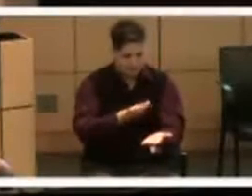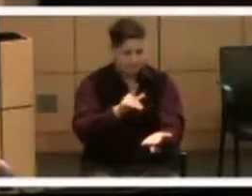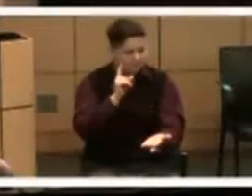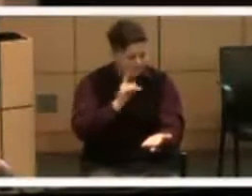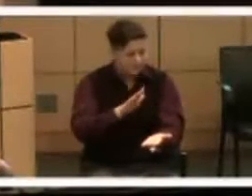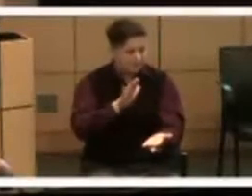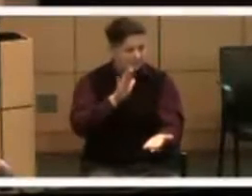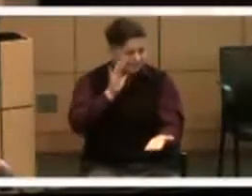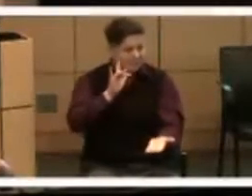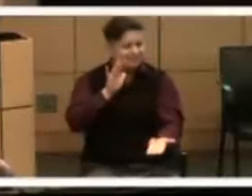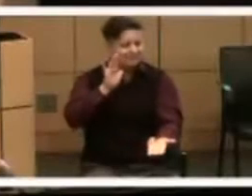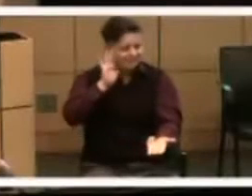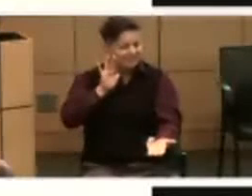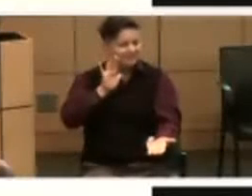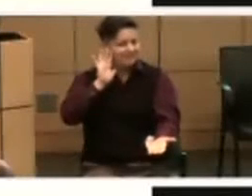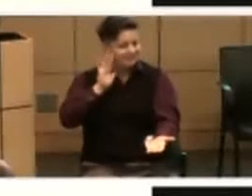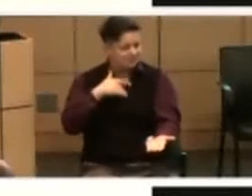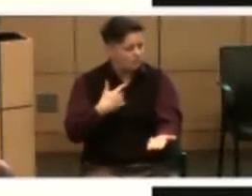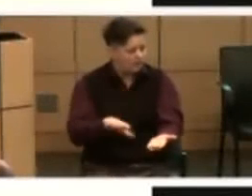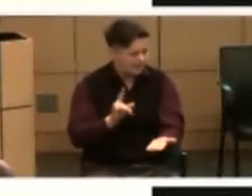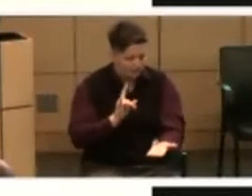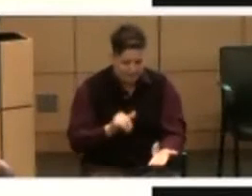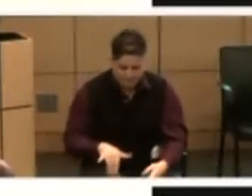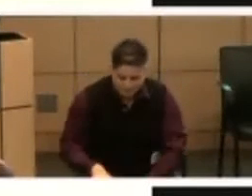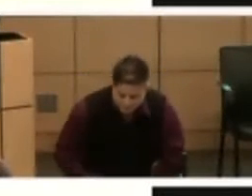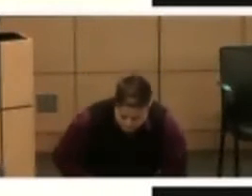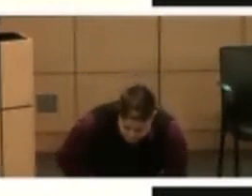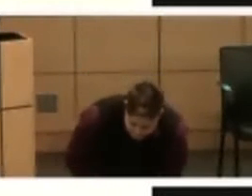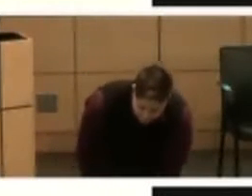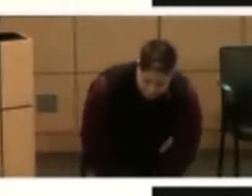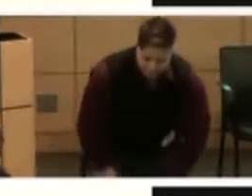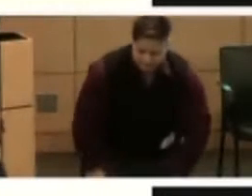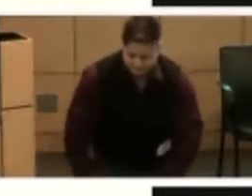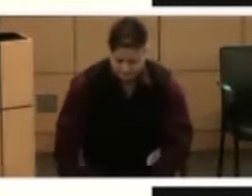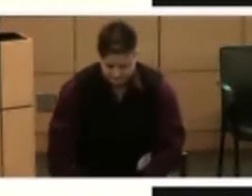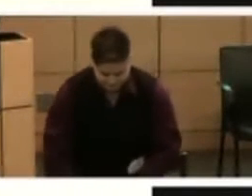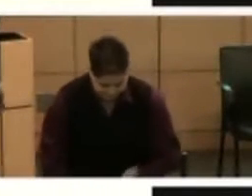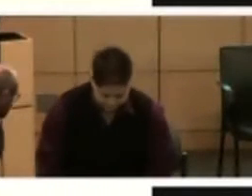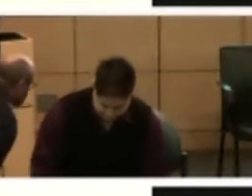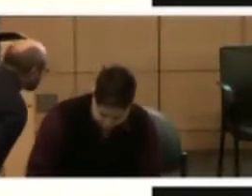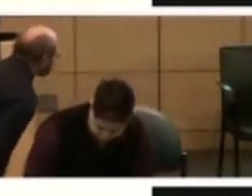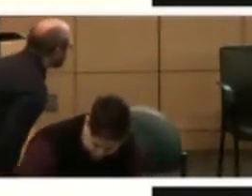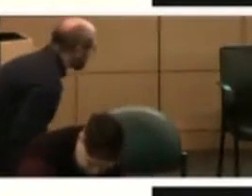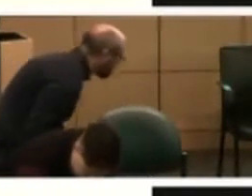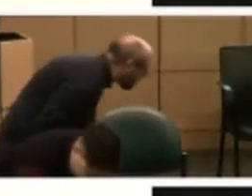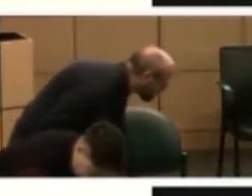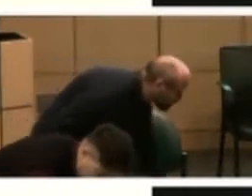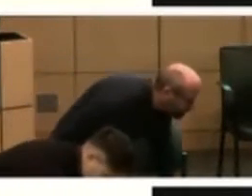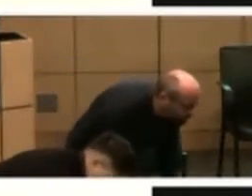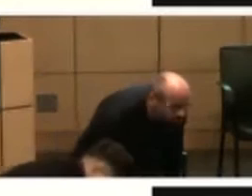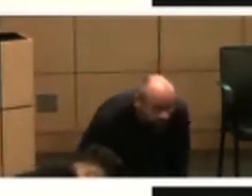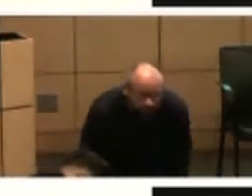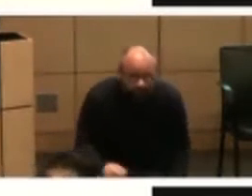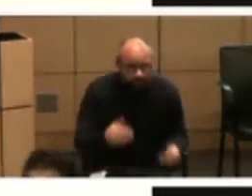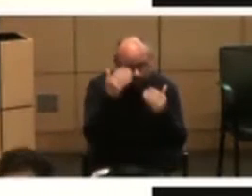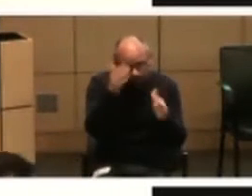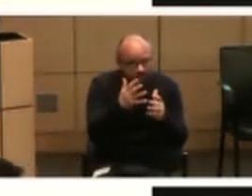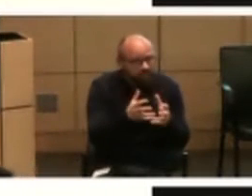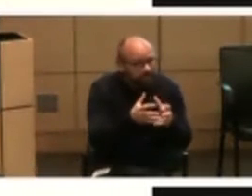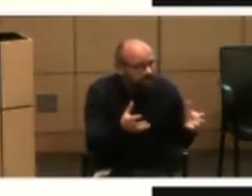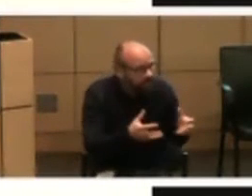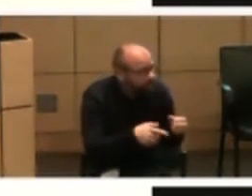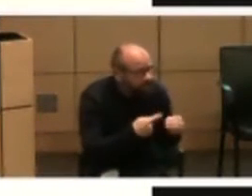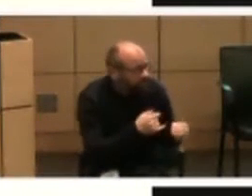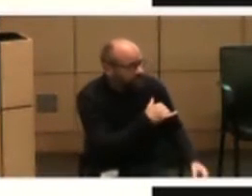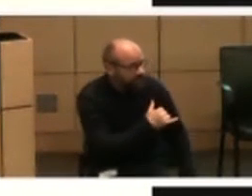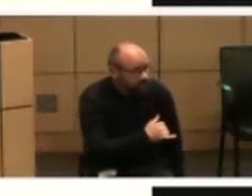All right. So what do we know about the precedence effect? Not a whole lot. But we do know that it's not present early in